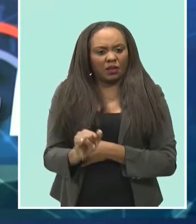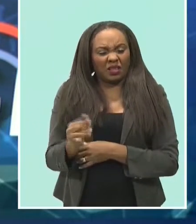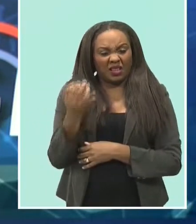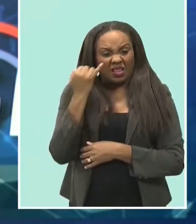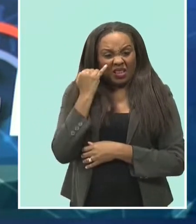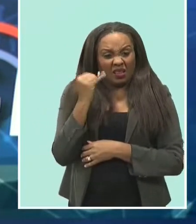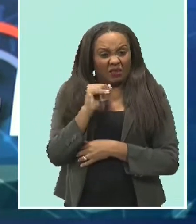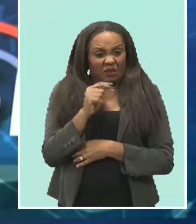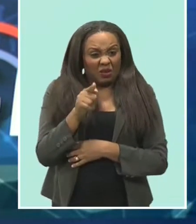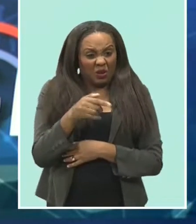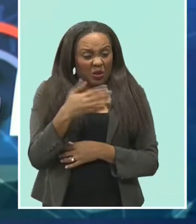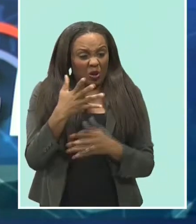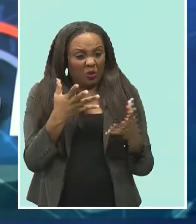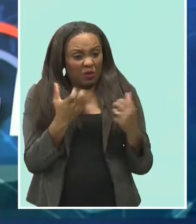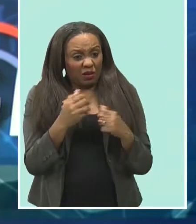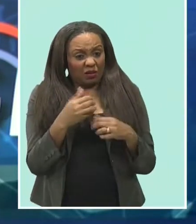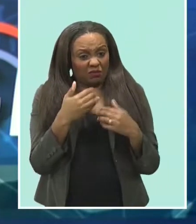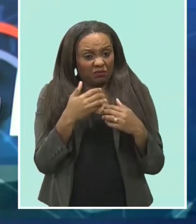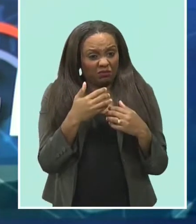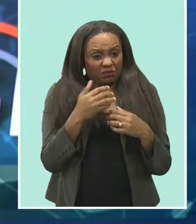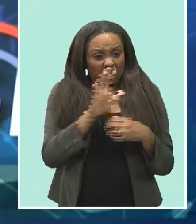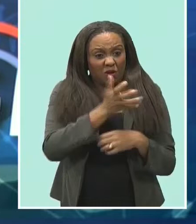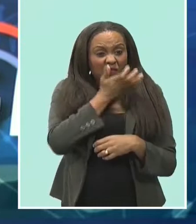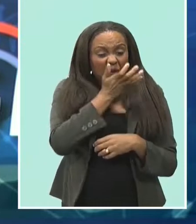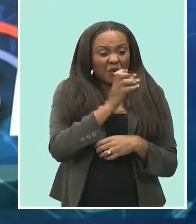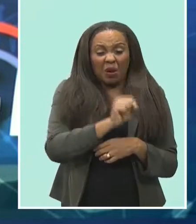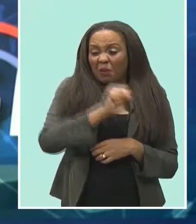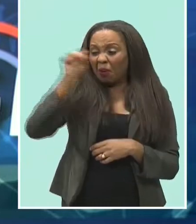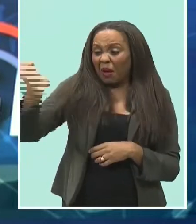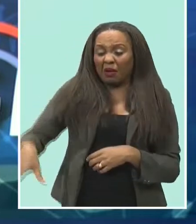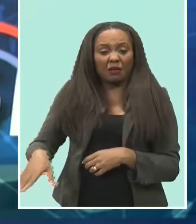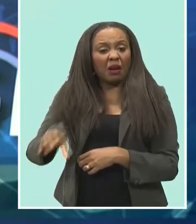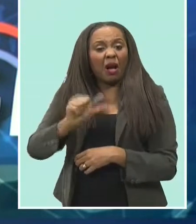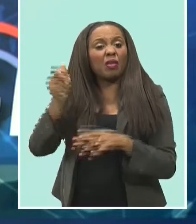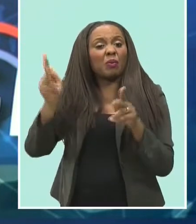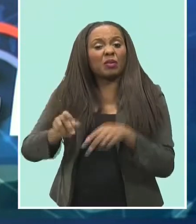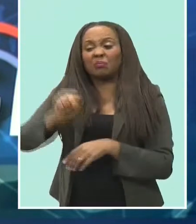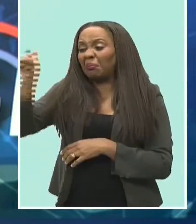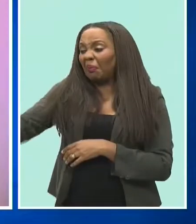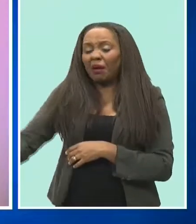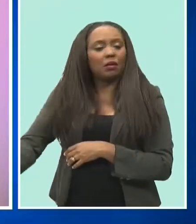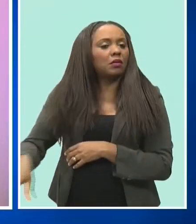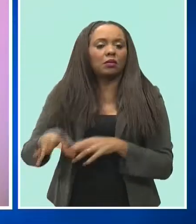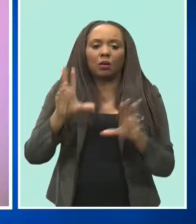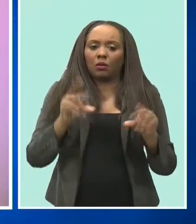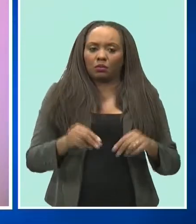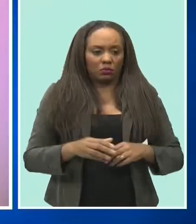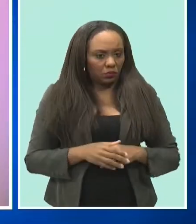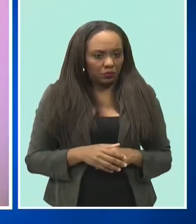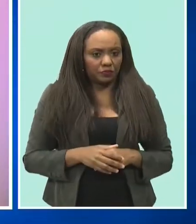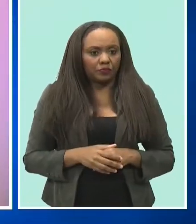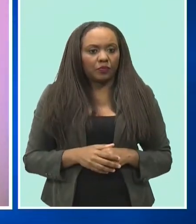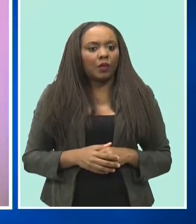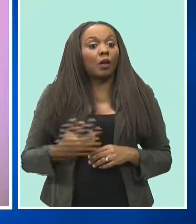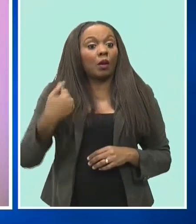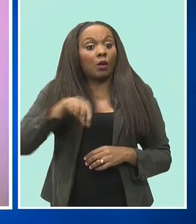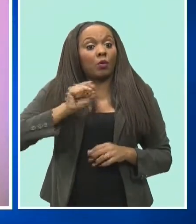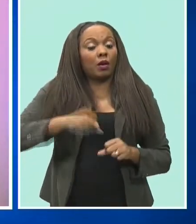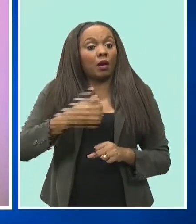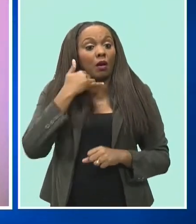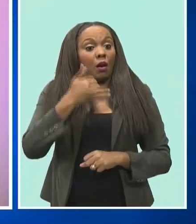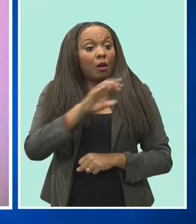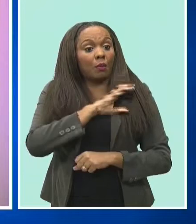says people who engage in such acts are causing problems for others. In calling the police, you can be prosecuted. You're not supposed to do